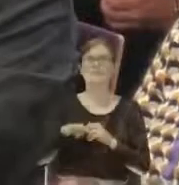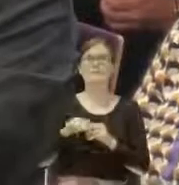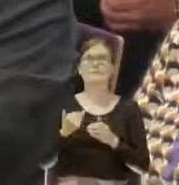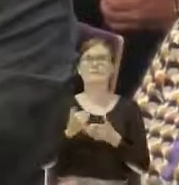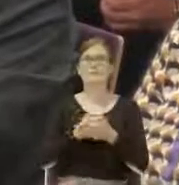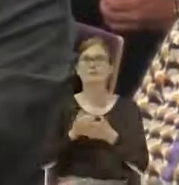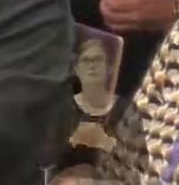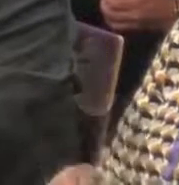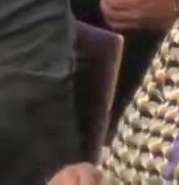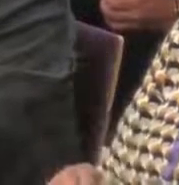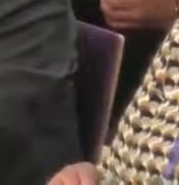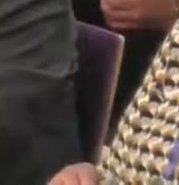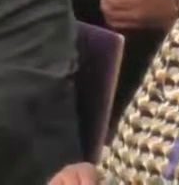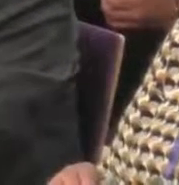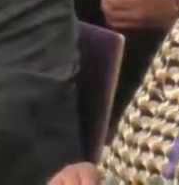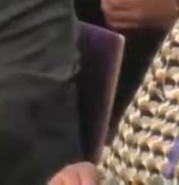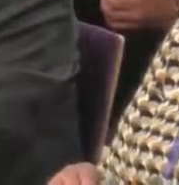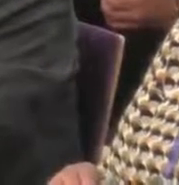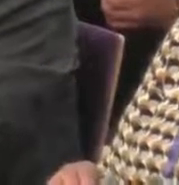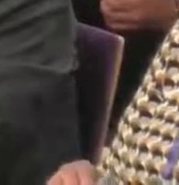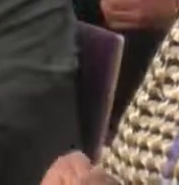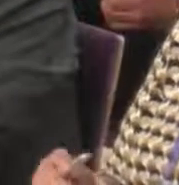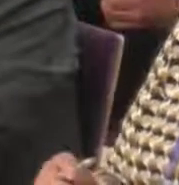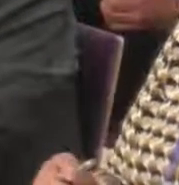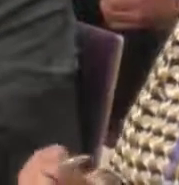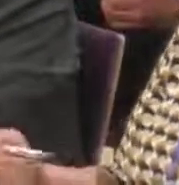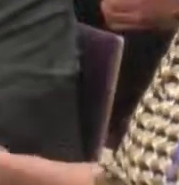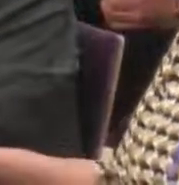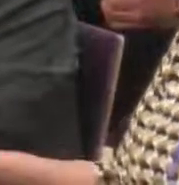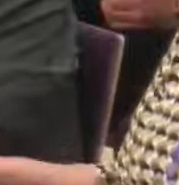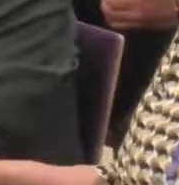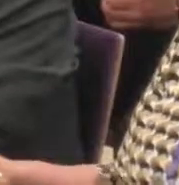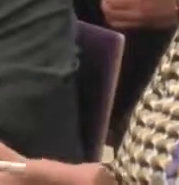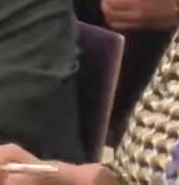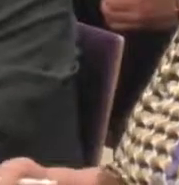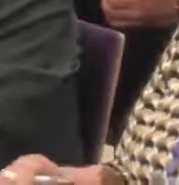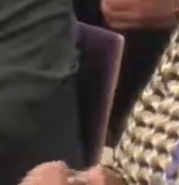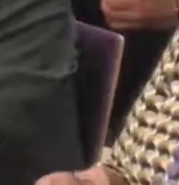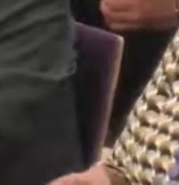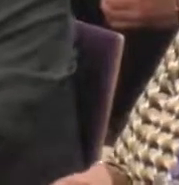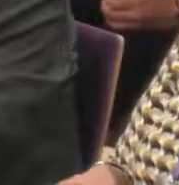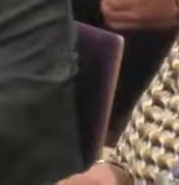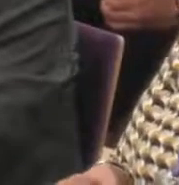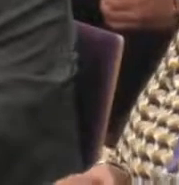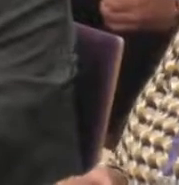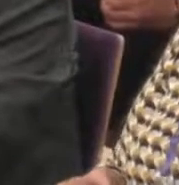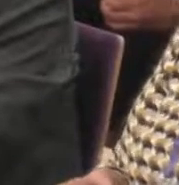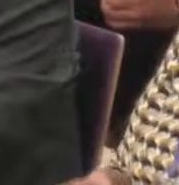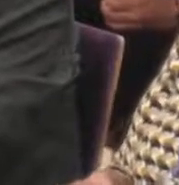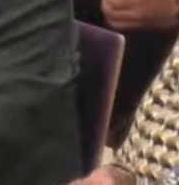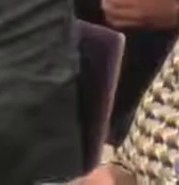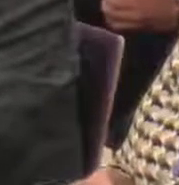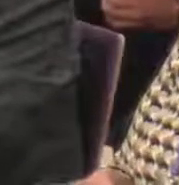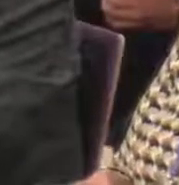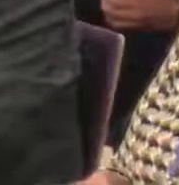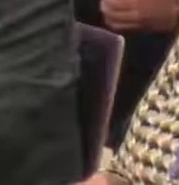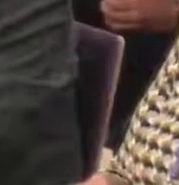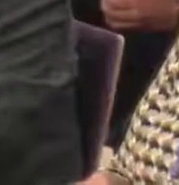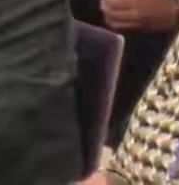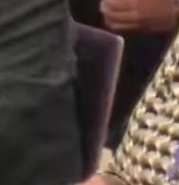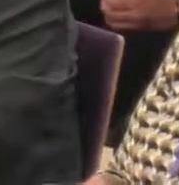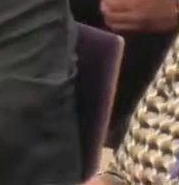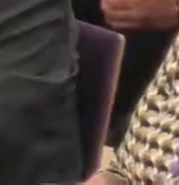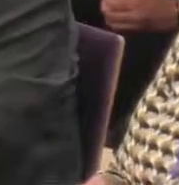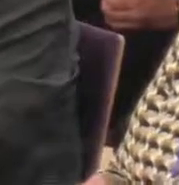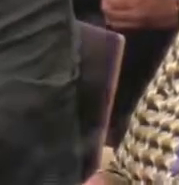Agenda, understanding its potential as an accelerator for the SDGs, as a lever for all of the